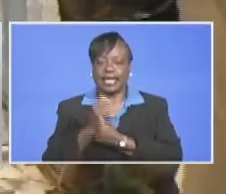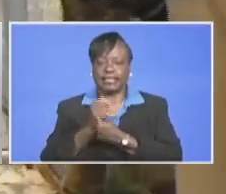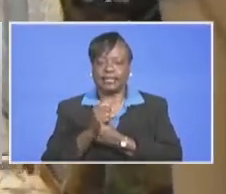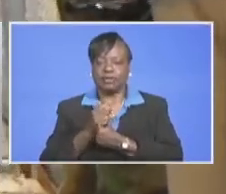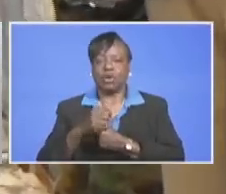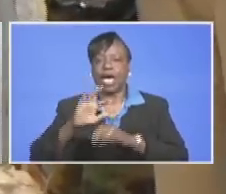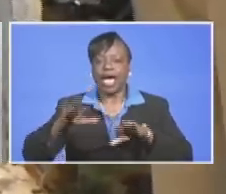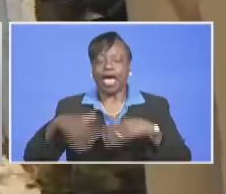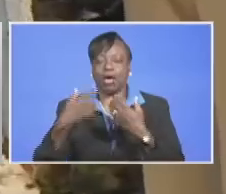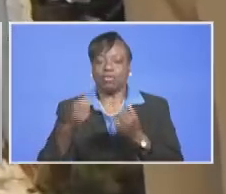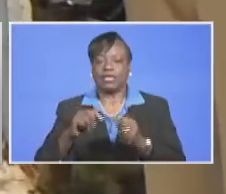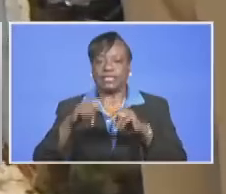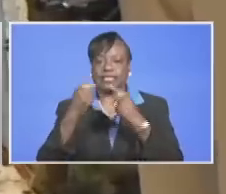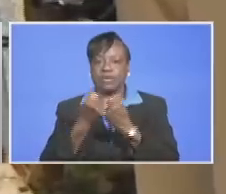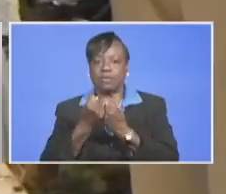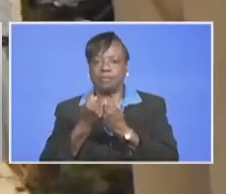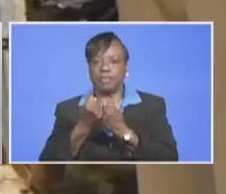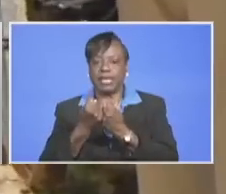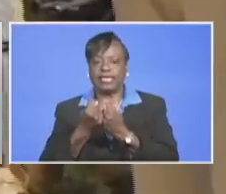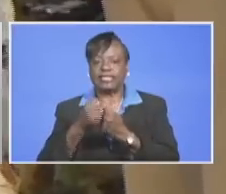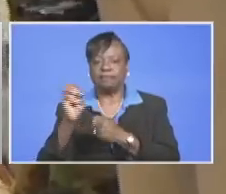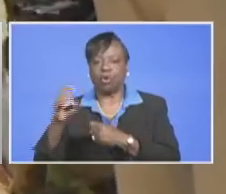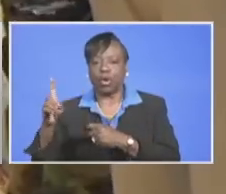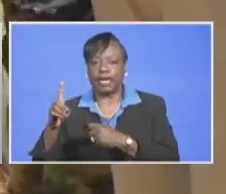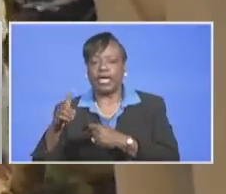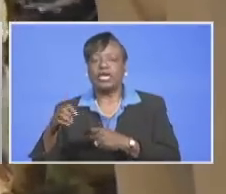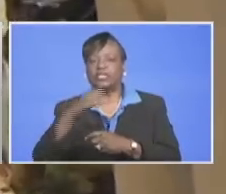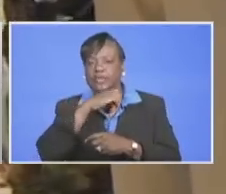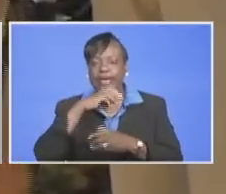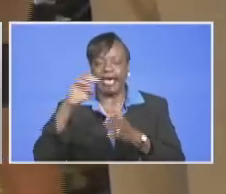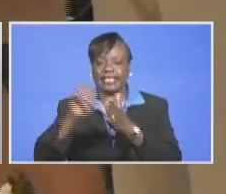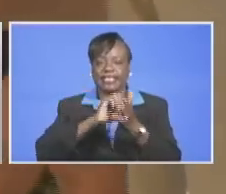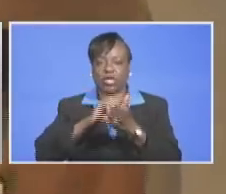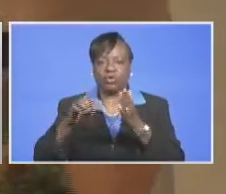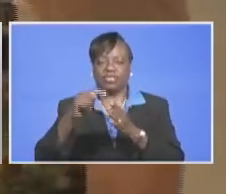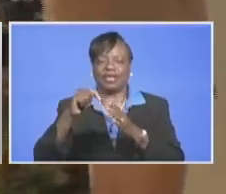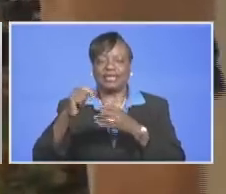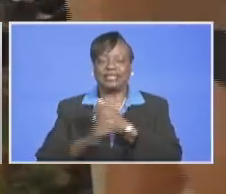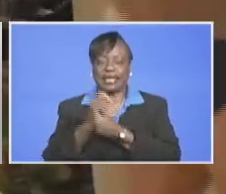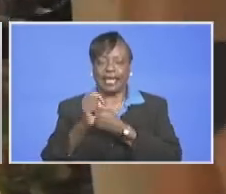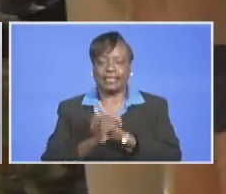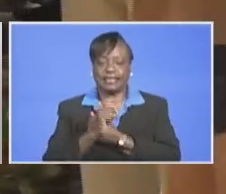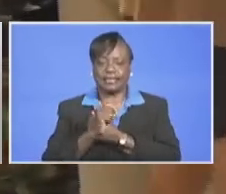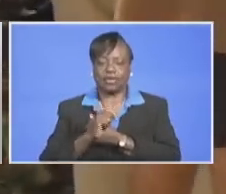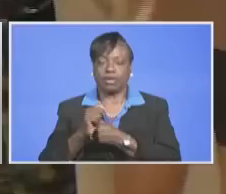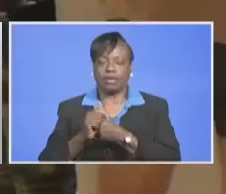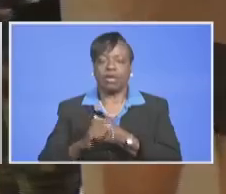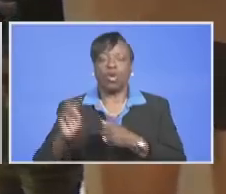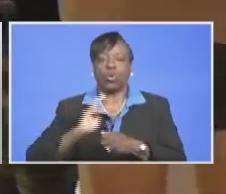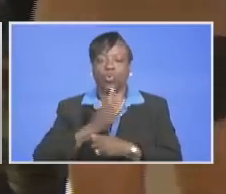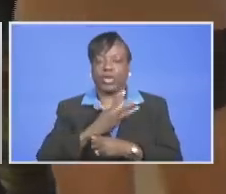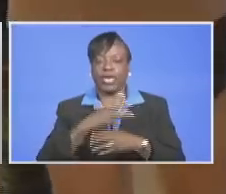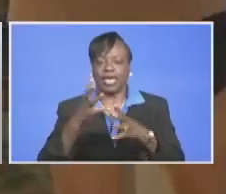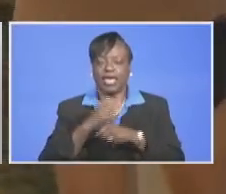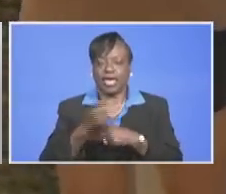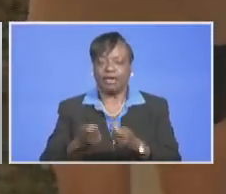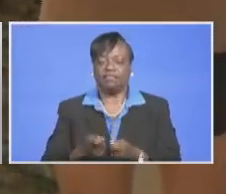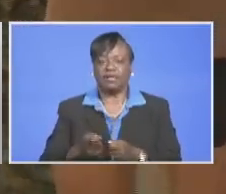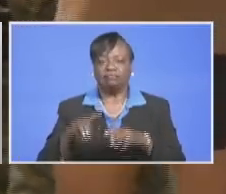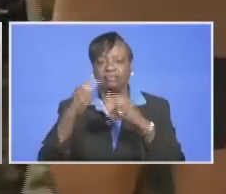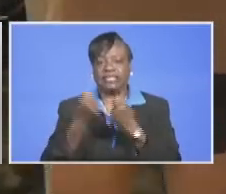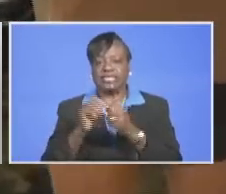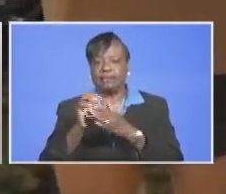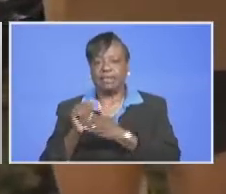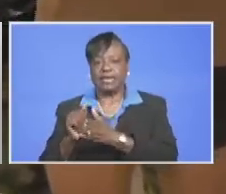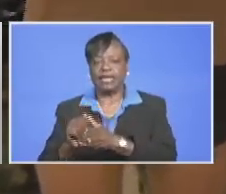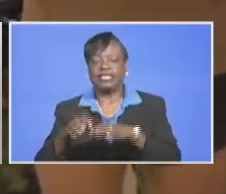to execute the task. For this, they determined it was 2 teams. So we give the team leads as much intel as